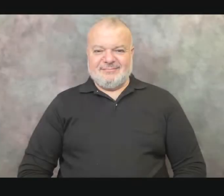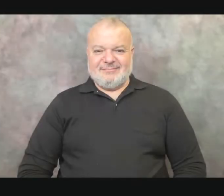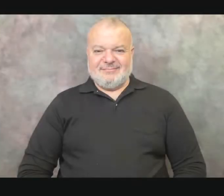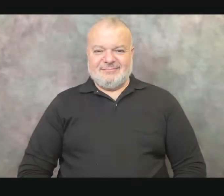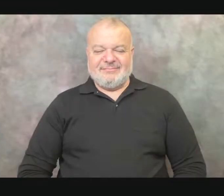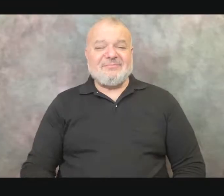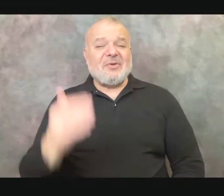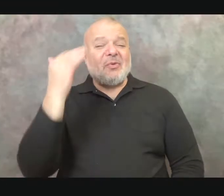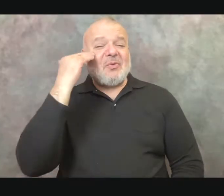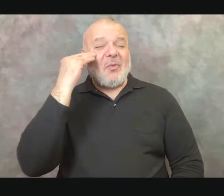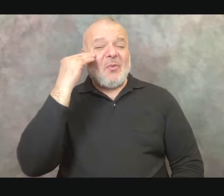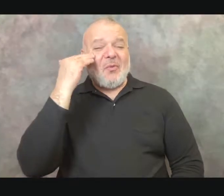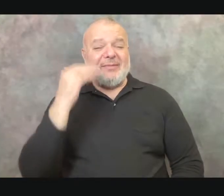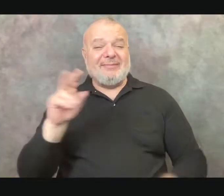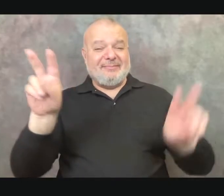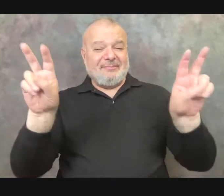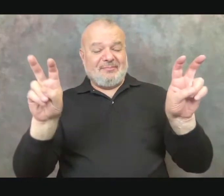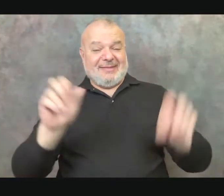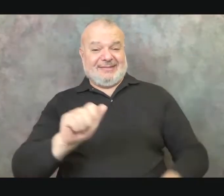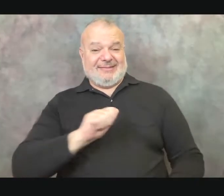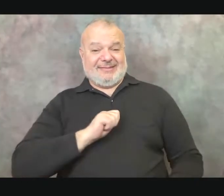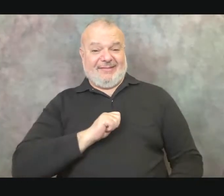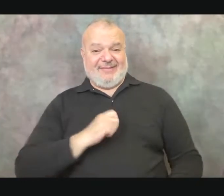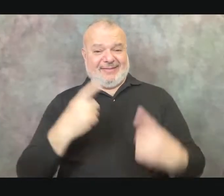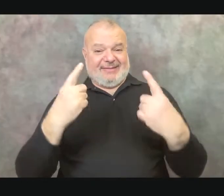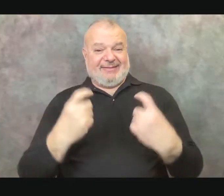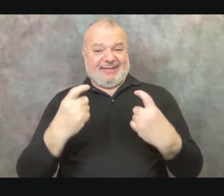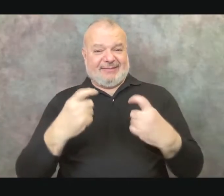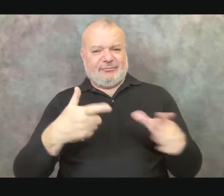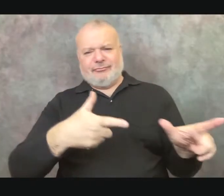How to do an IHealth self-test for COVID.